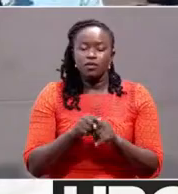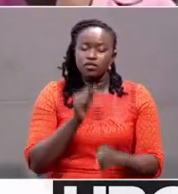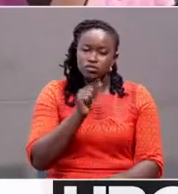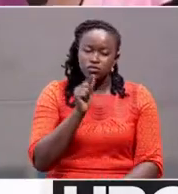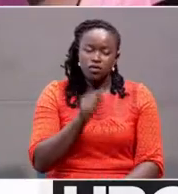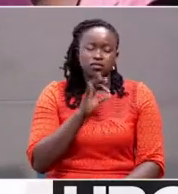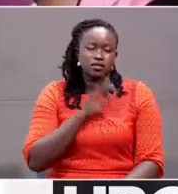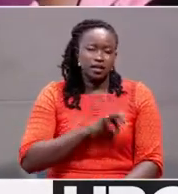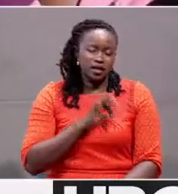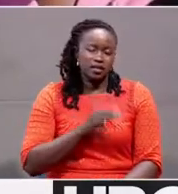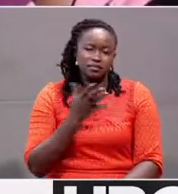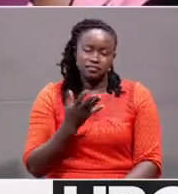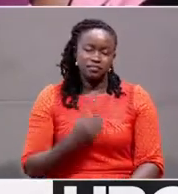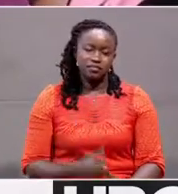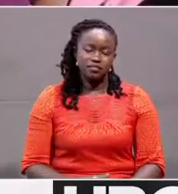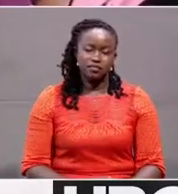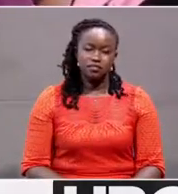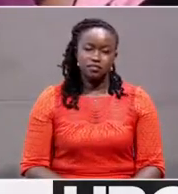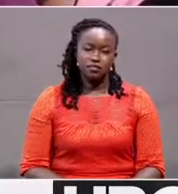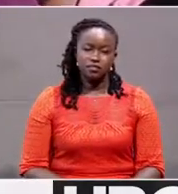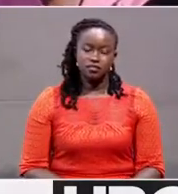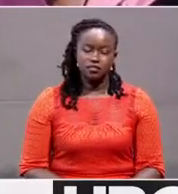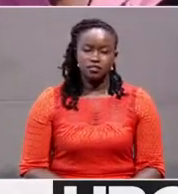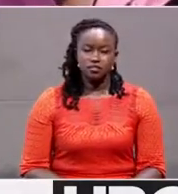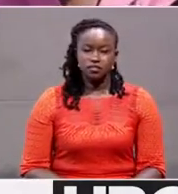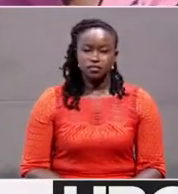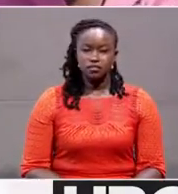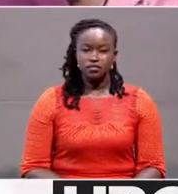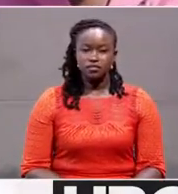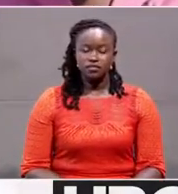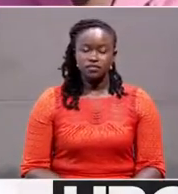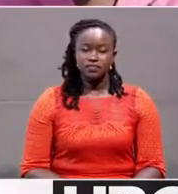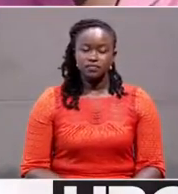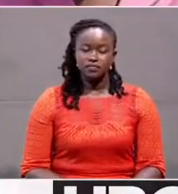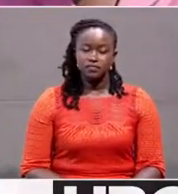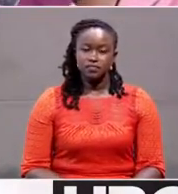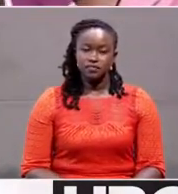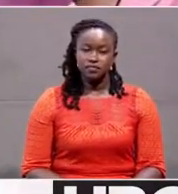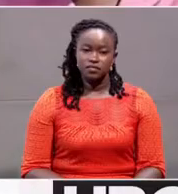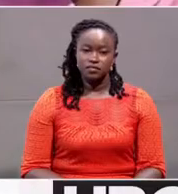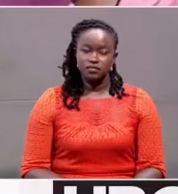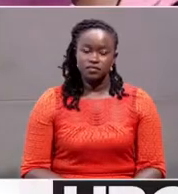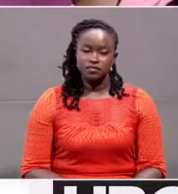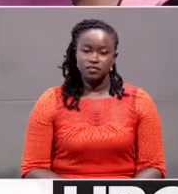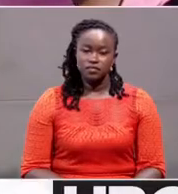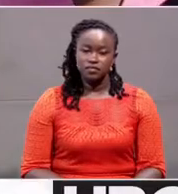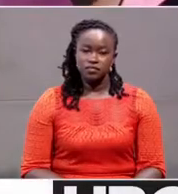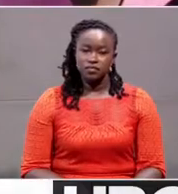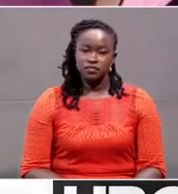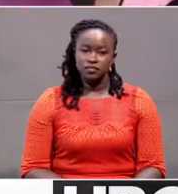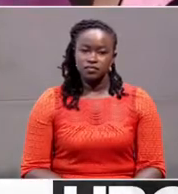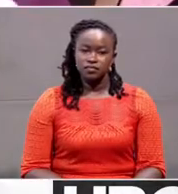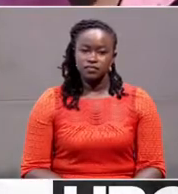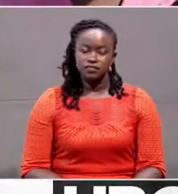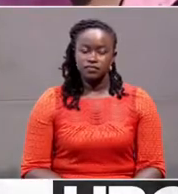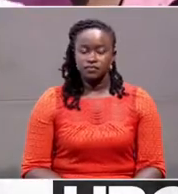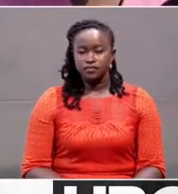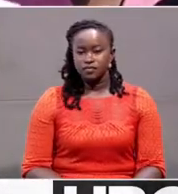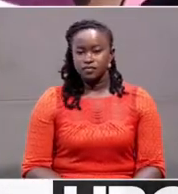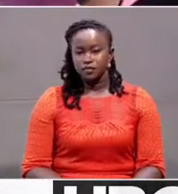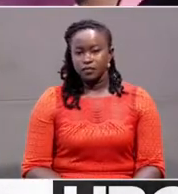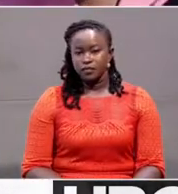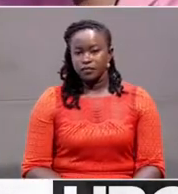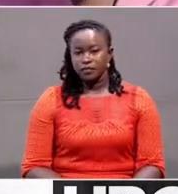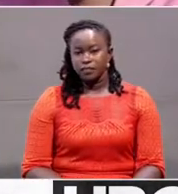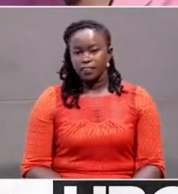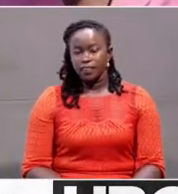remuneration. This is dangerous. We are having that. We need our money. We are having pay slips which have lunch allowance. It's not a mistake for me